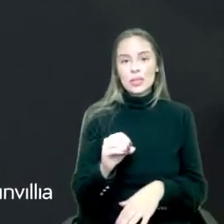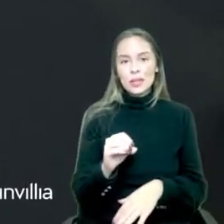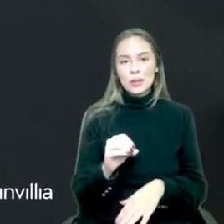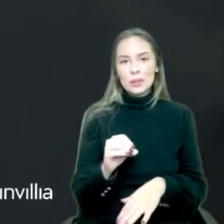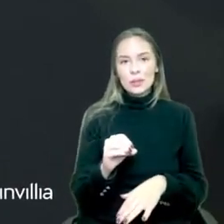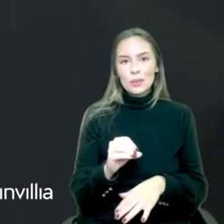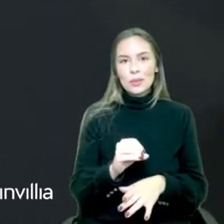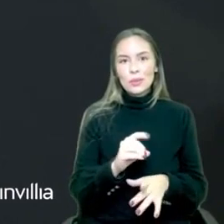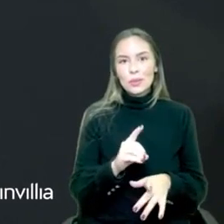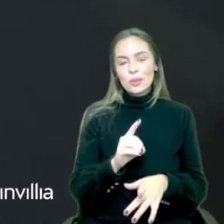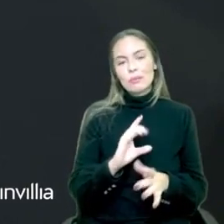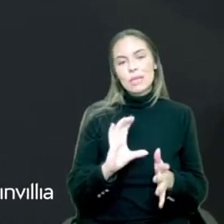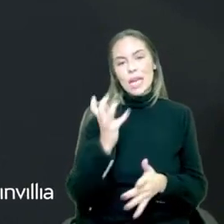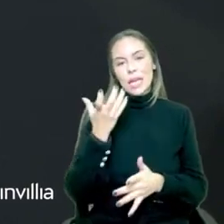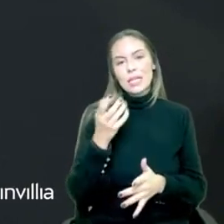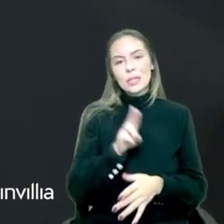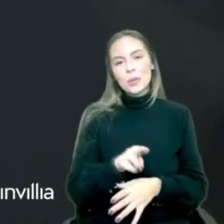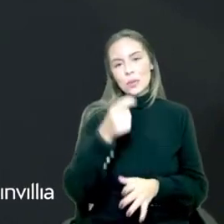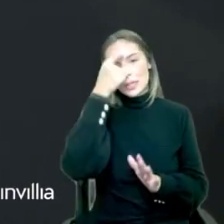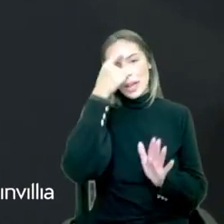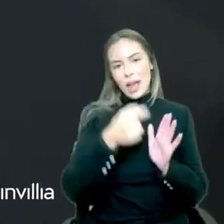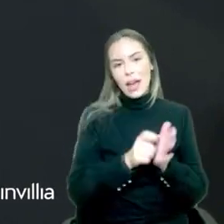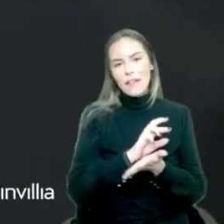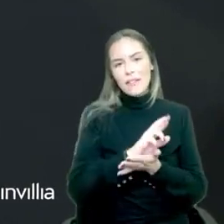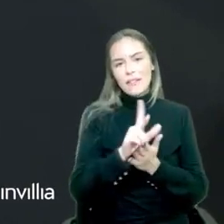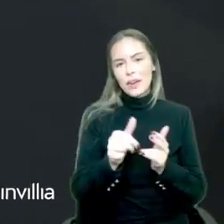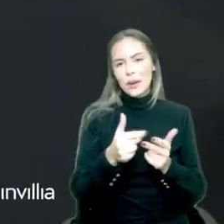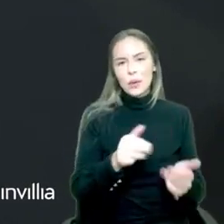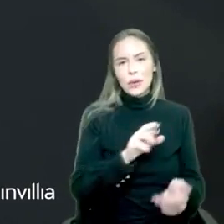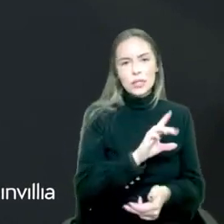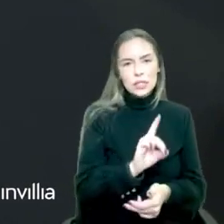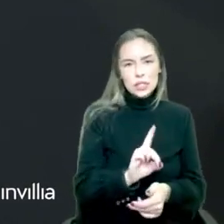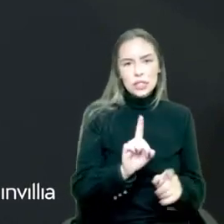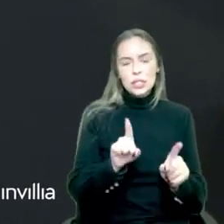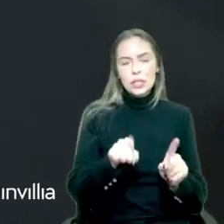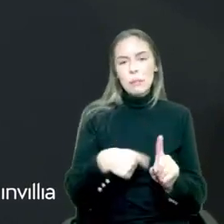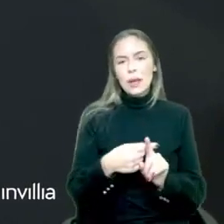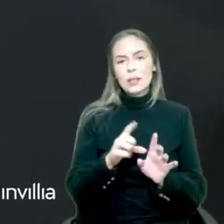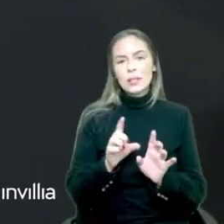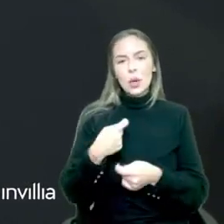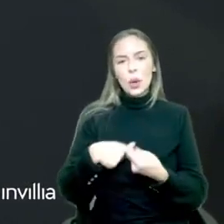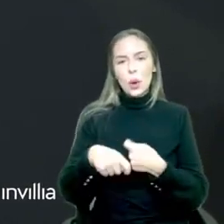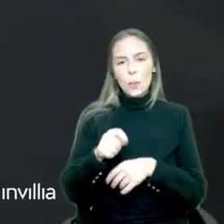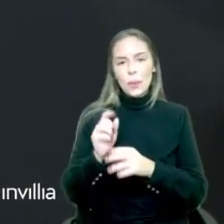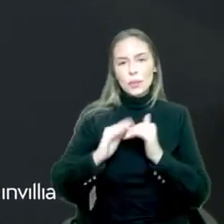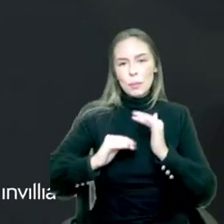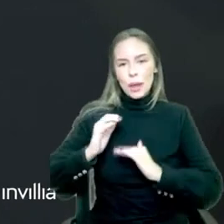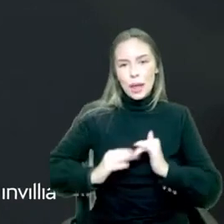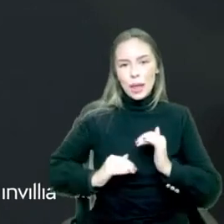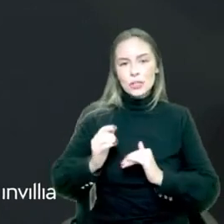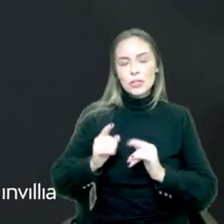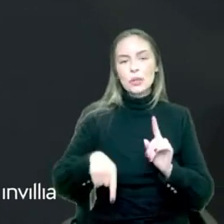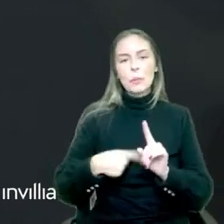several things, from R&D to commercial applications. I think when we think about security and things that we're trying to